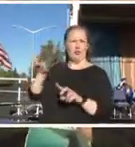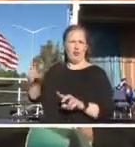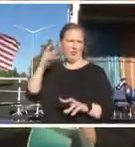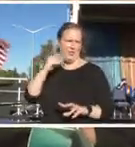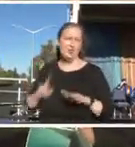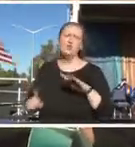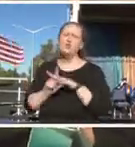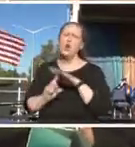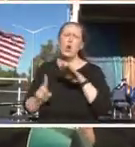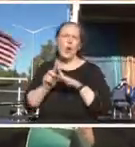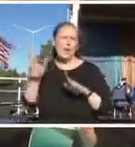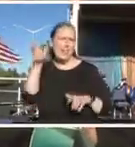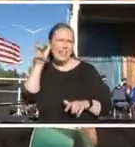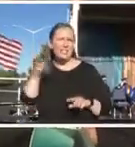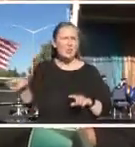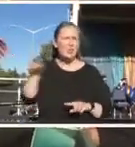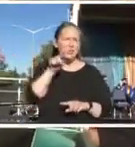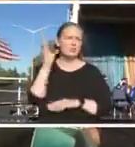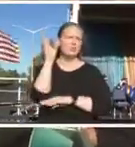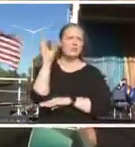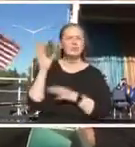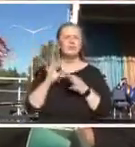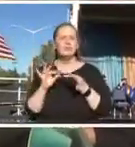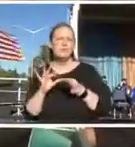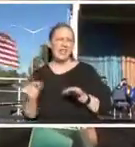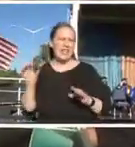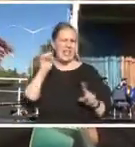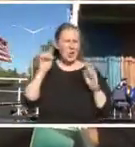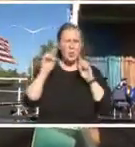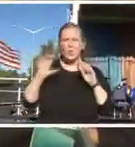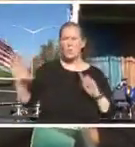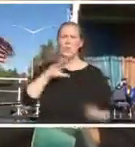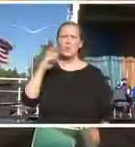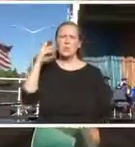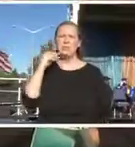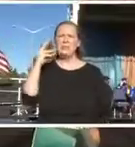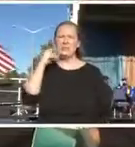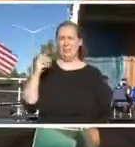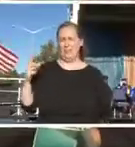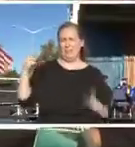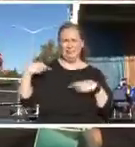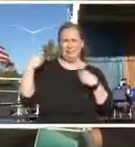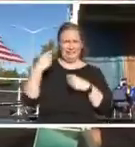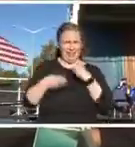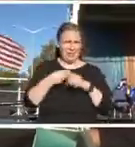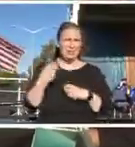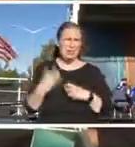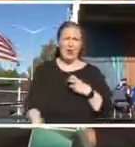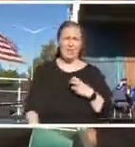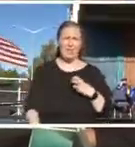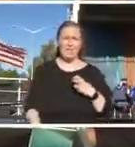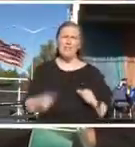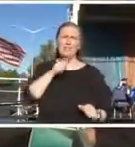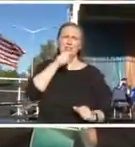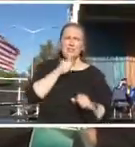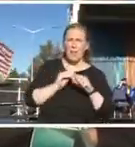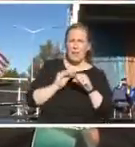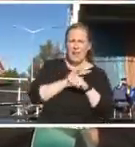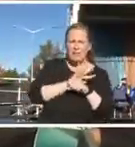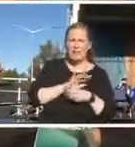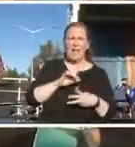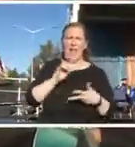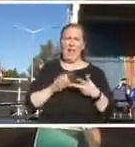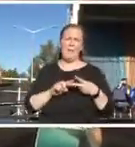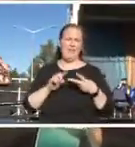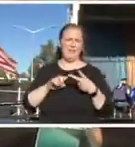and listening to you all speak and hearing some of your experiences. This past year has been rough. We suffered a pandemic, a